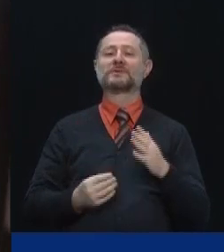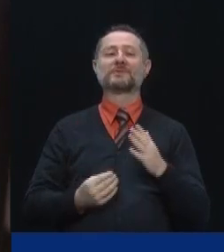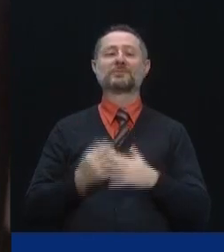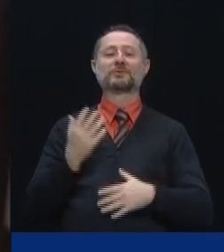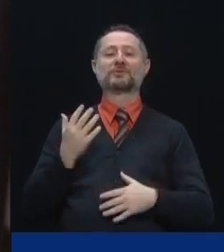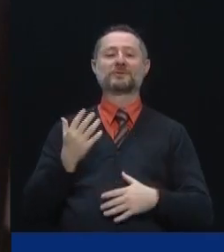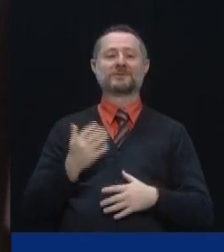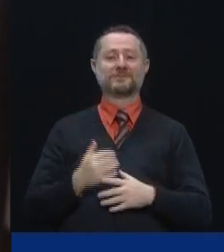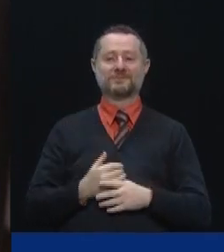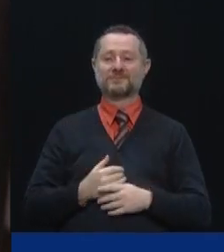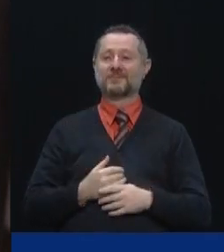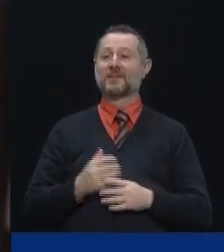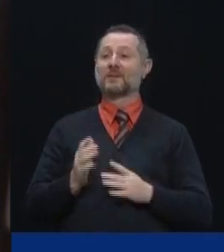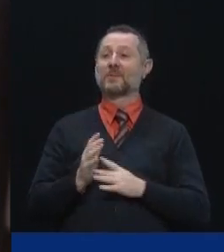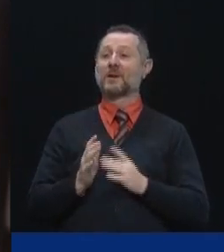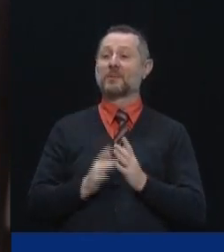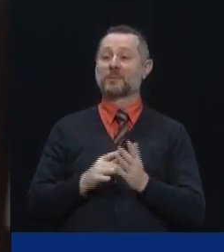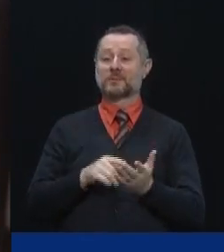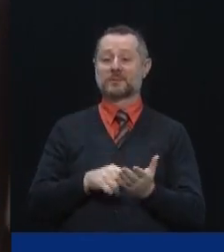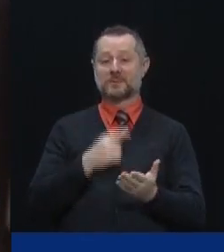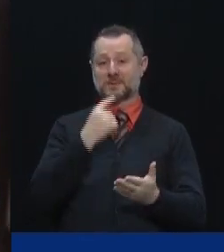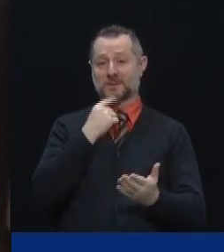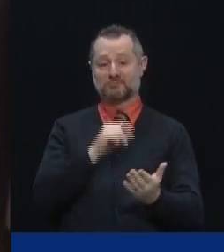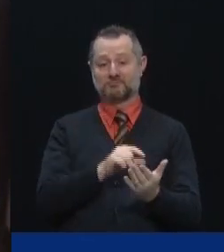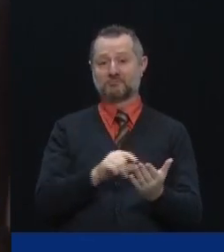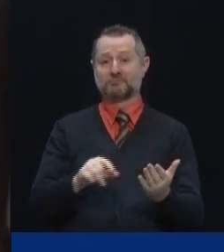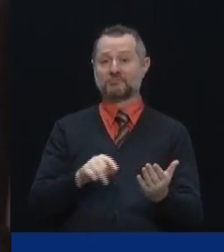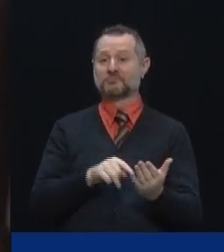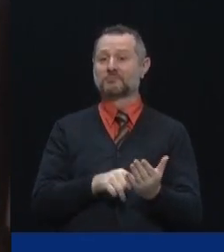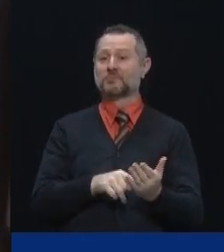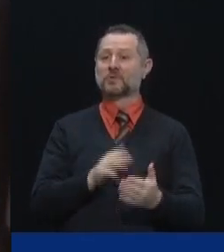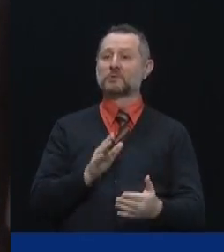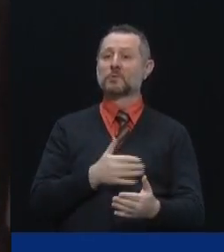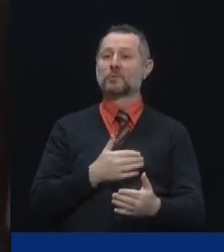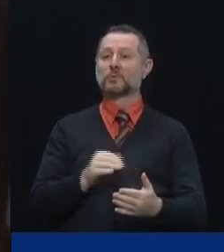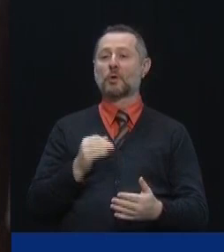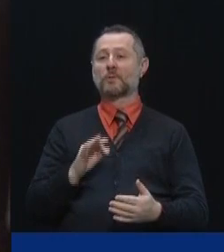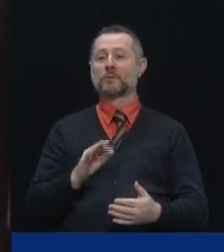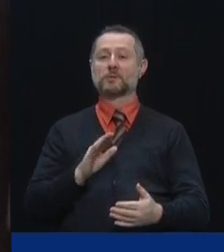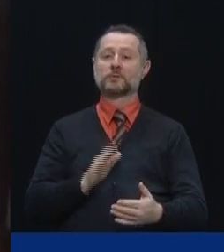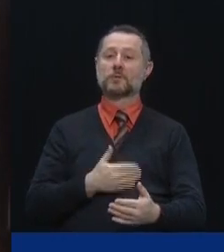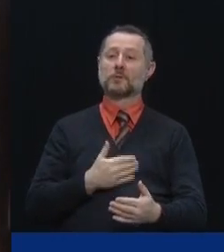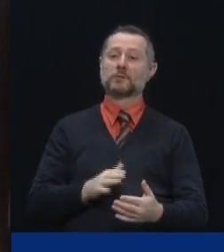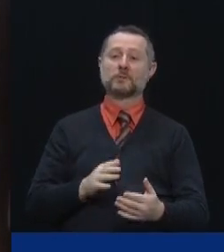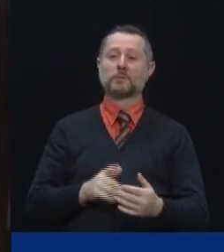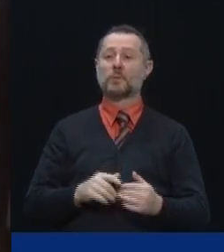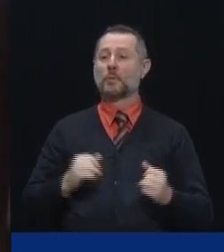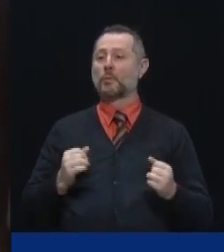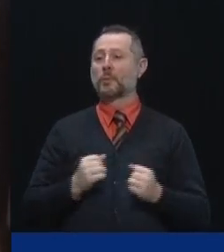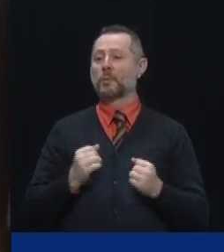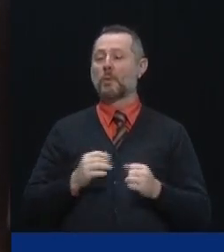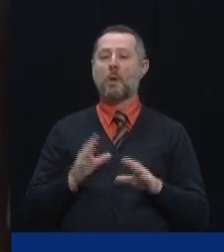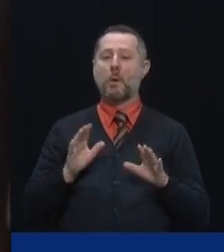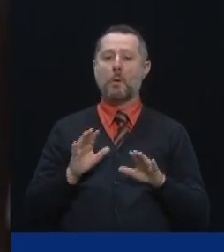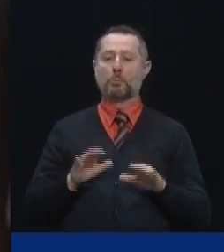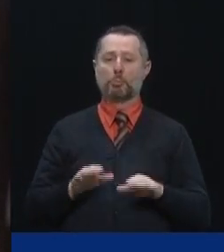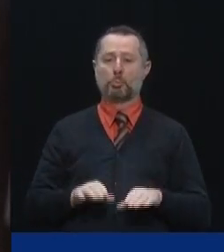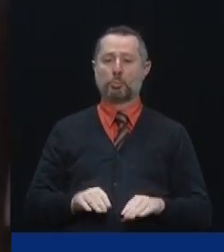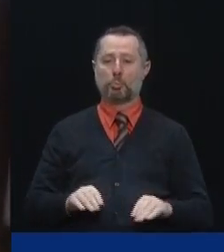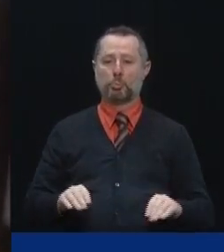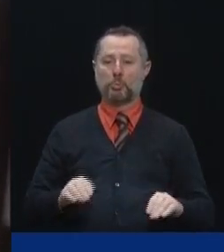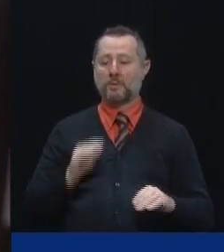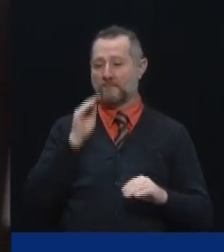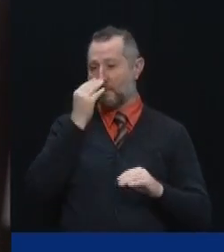The Bible says in Song of Songs, behold, the winter is past, flowers appear on